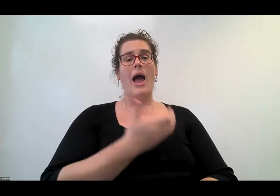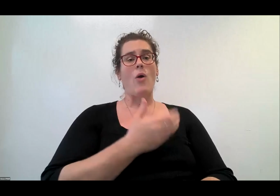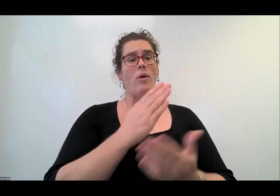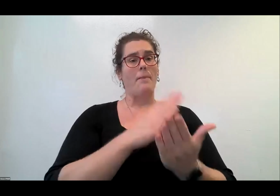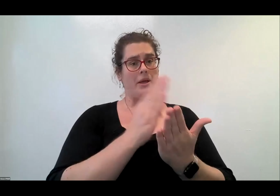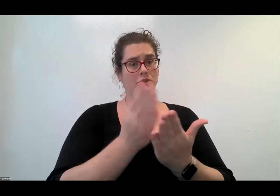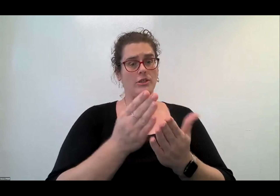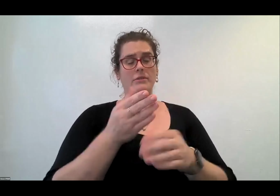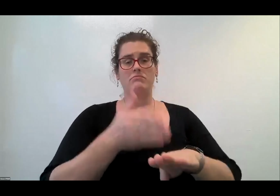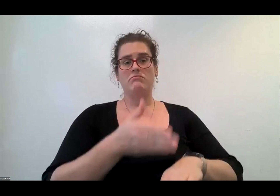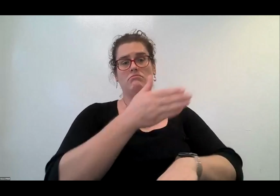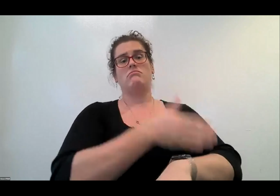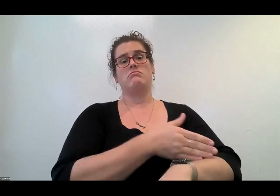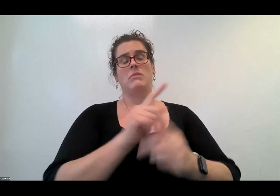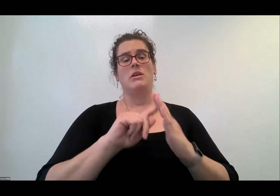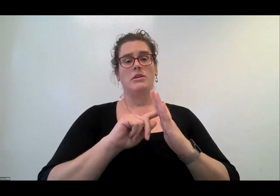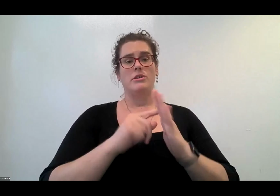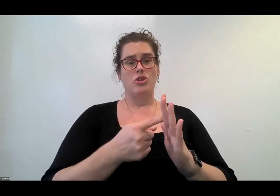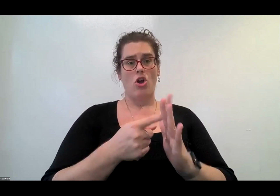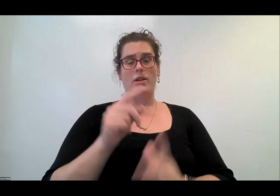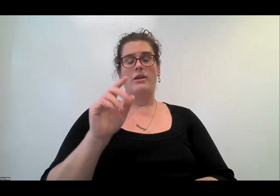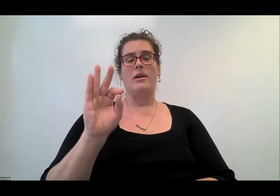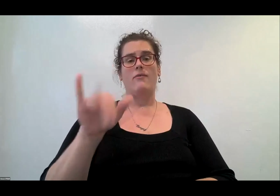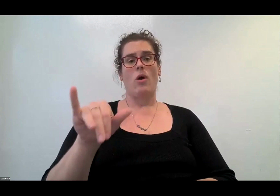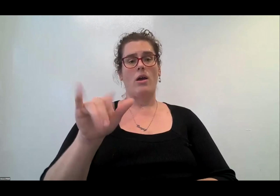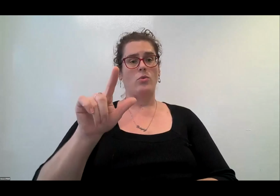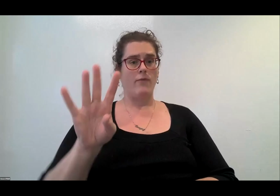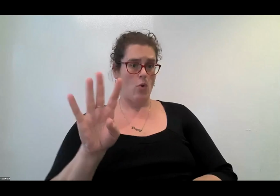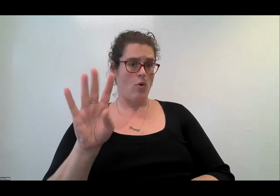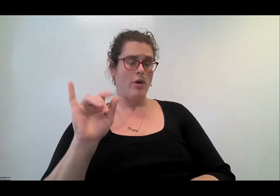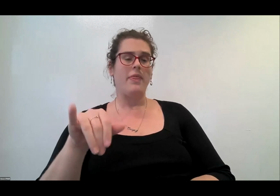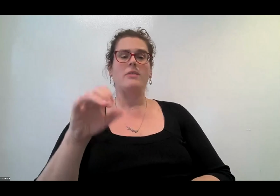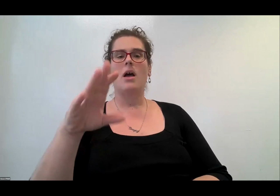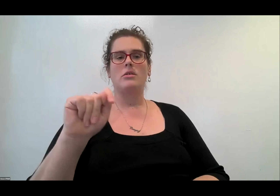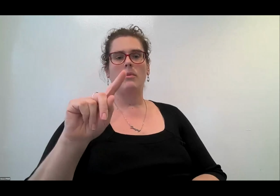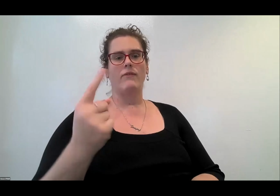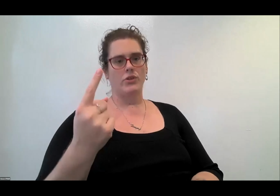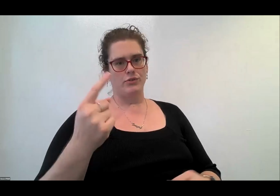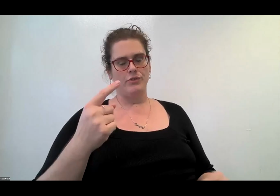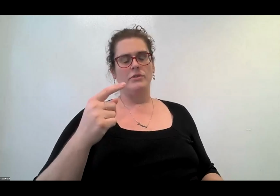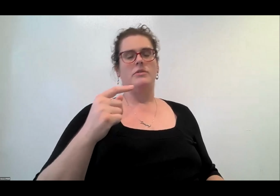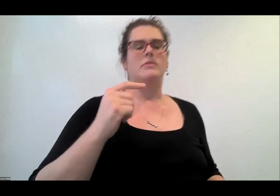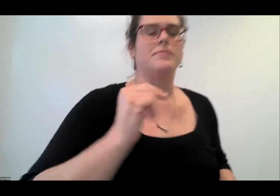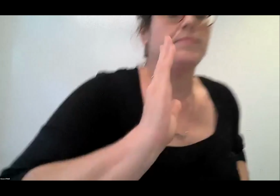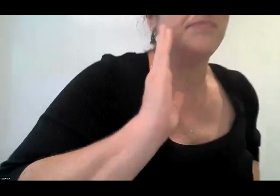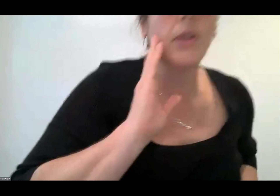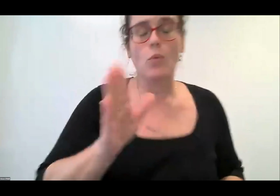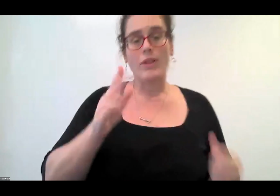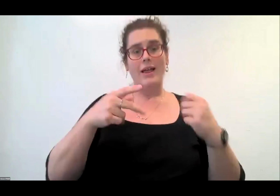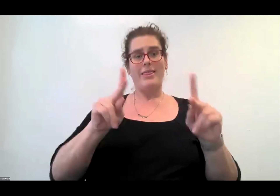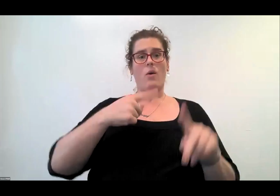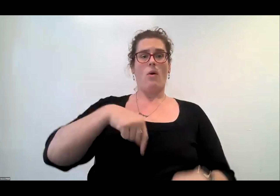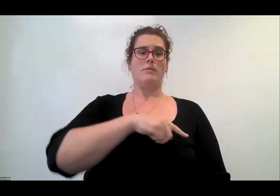at the beginning of fiscal year 24, which is October 1st, which will allow us,